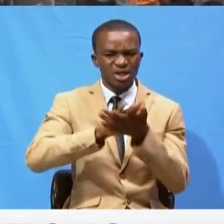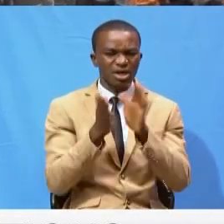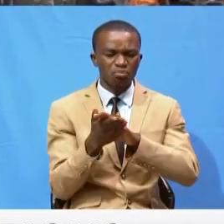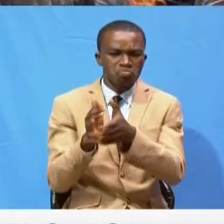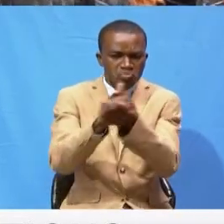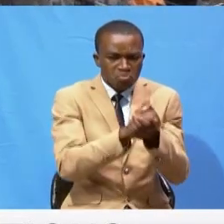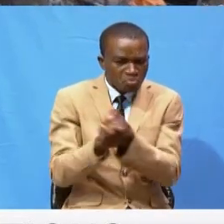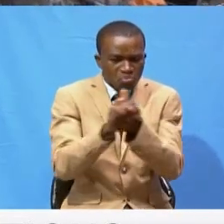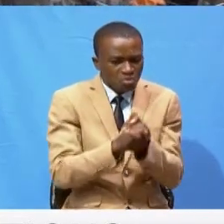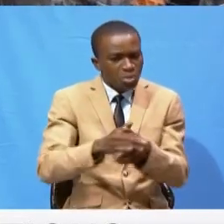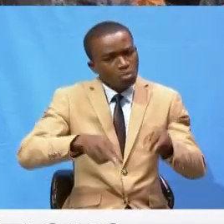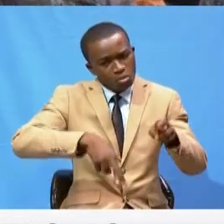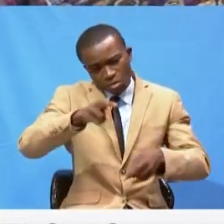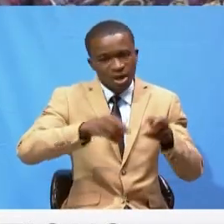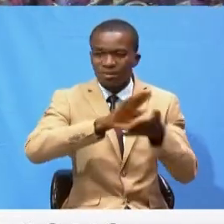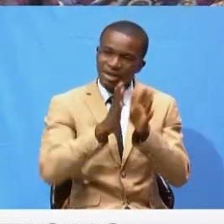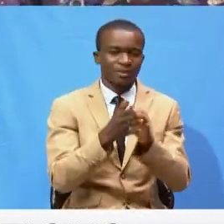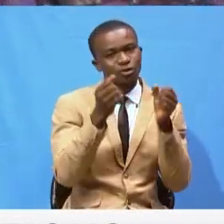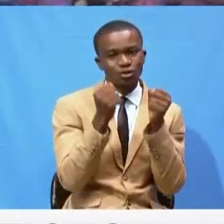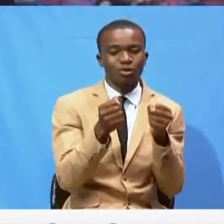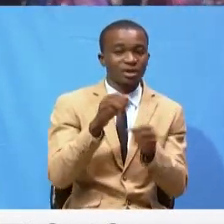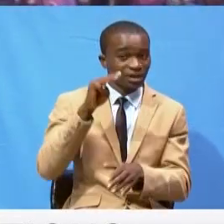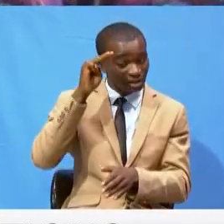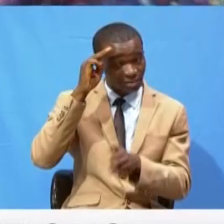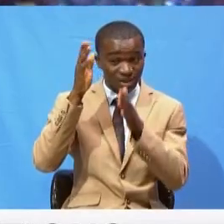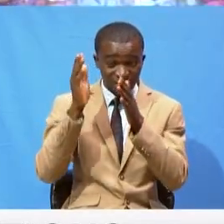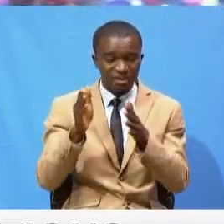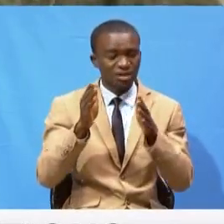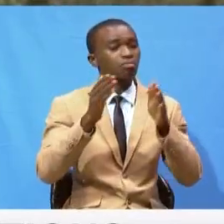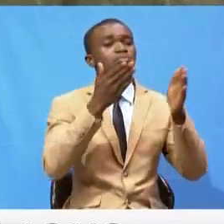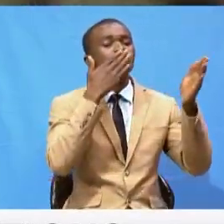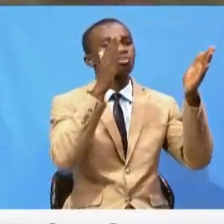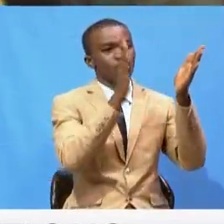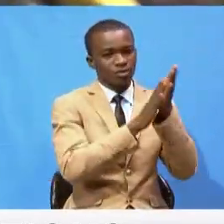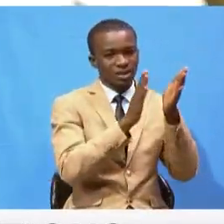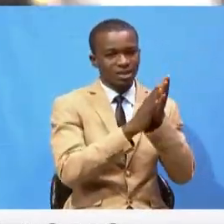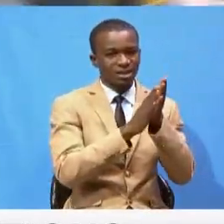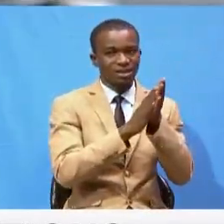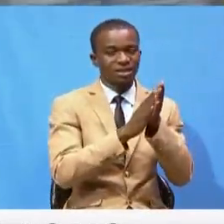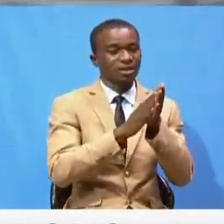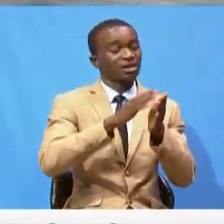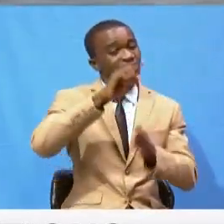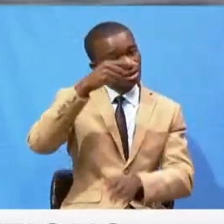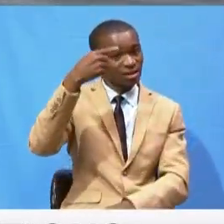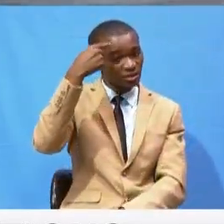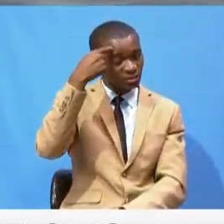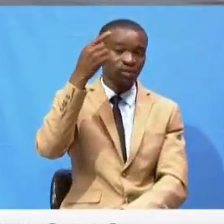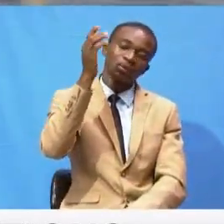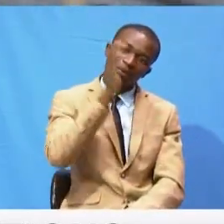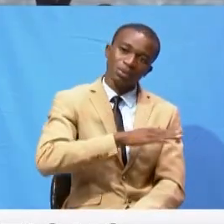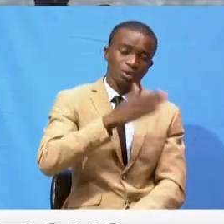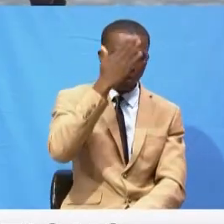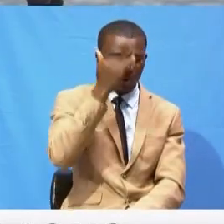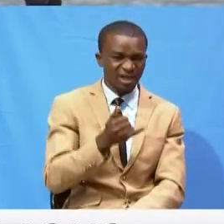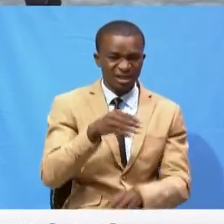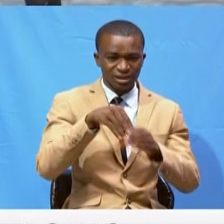Matongo area, the minister also commended the head of state for formulating peaceful policies that are able to unite the 73 tribes of Zambia.